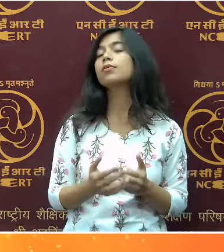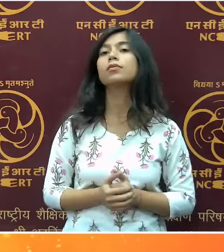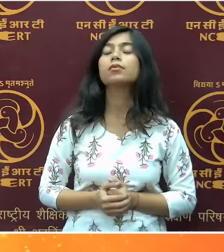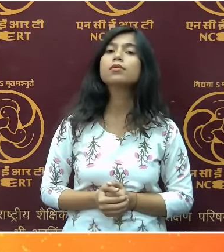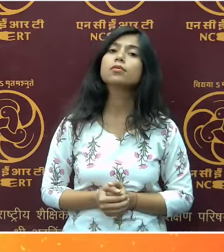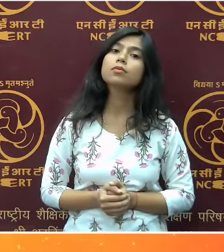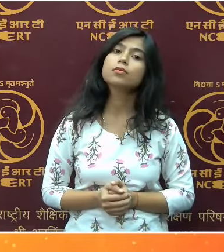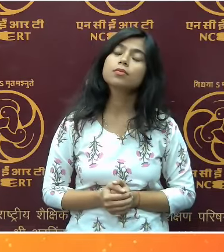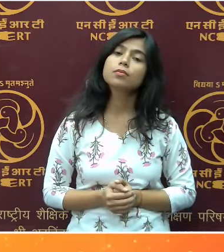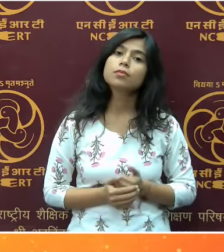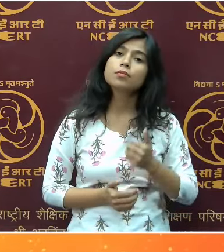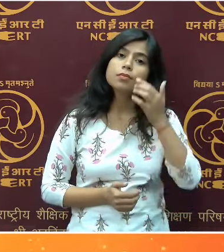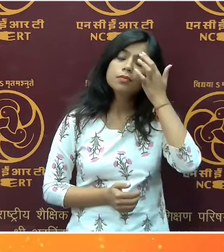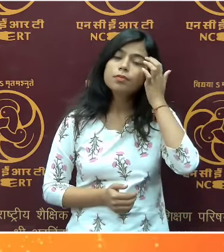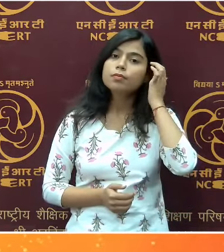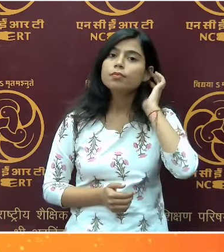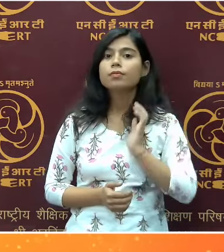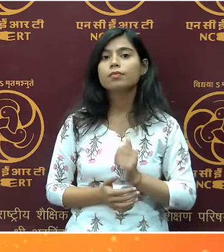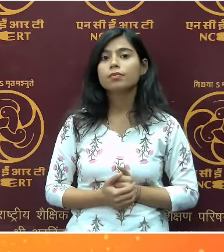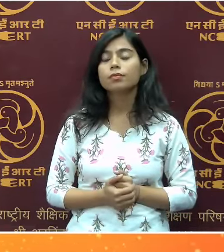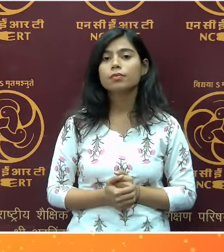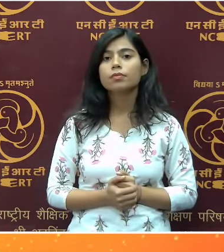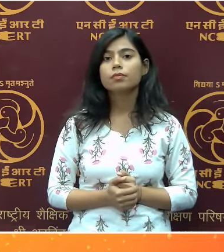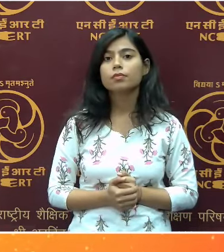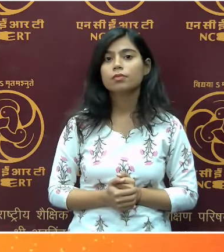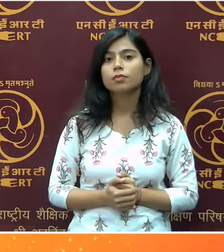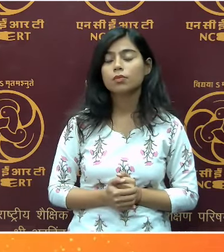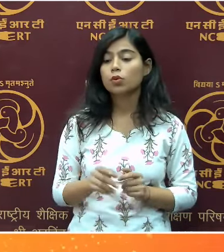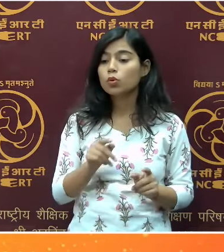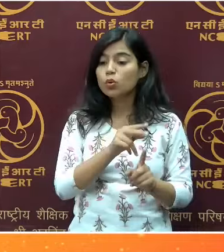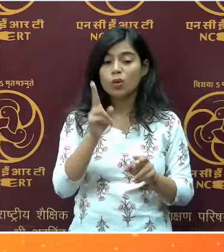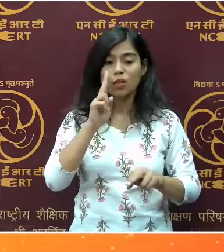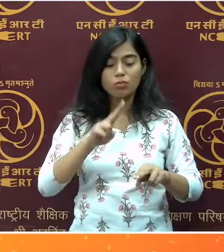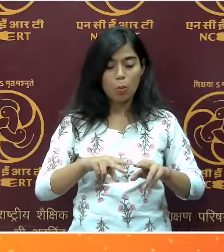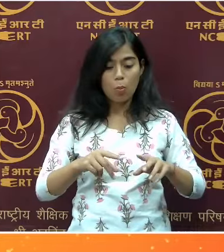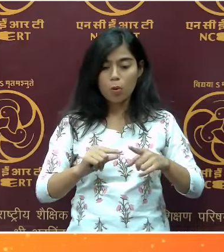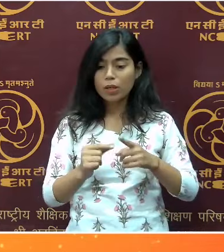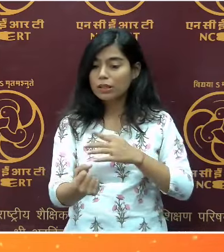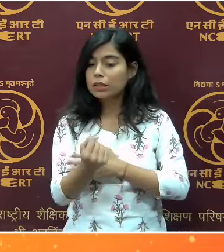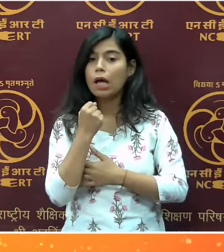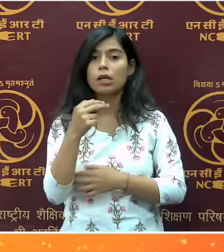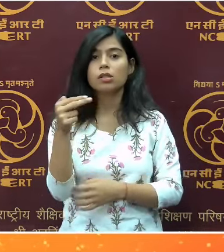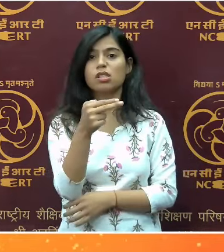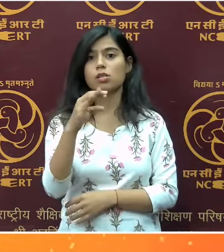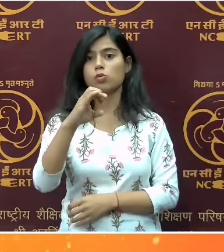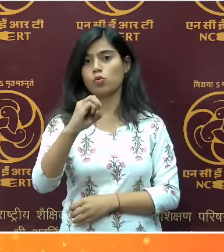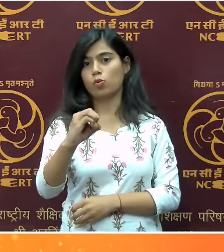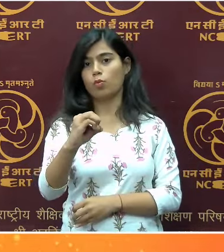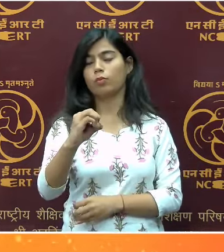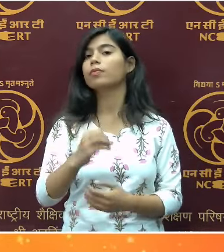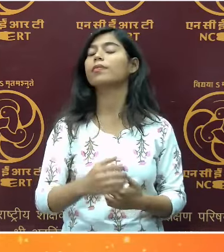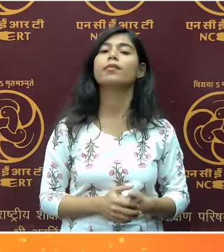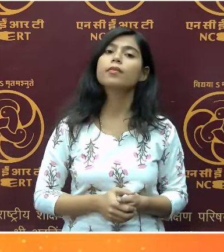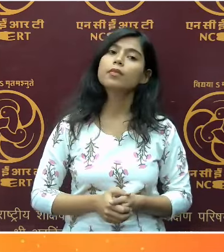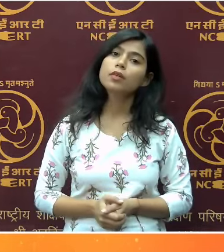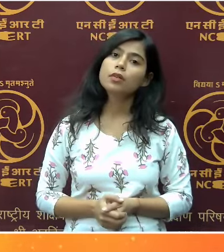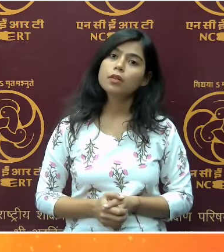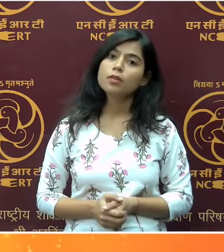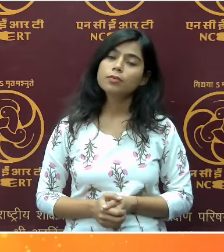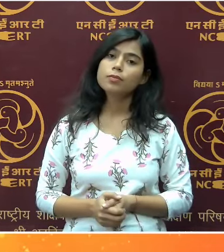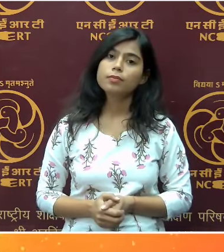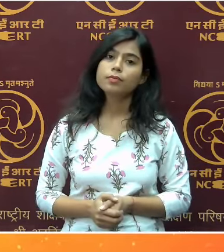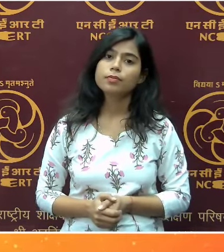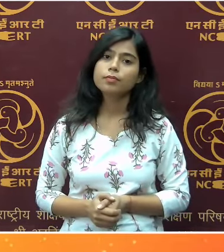0, therefore potential energy is 0. If I take the ball to certain height, I am doing some